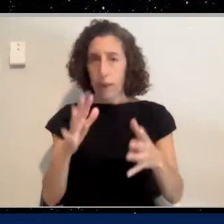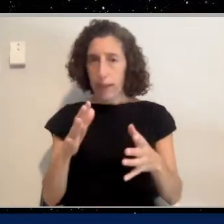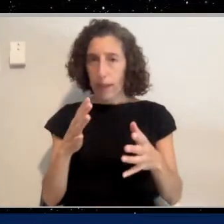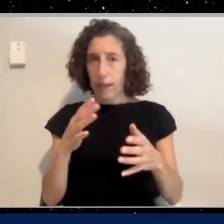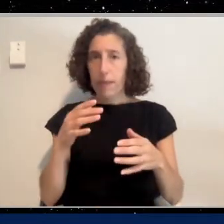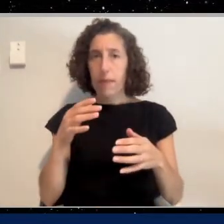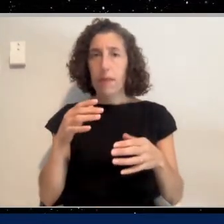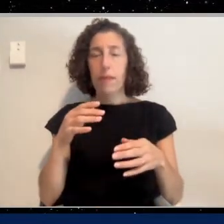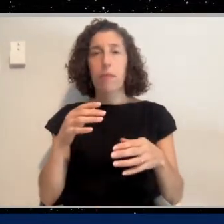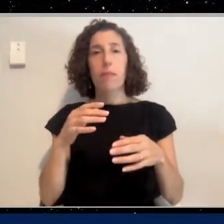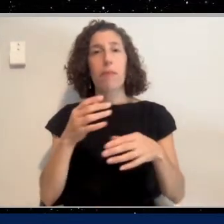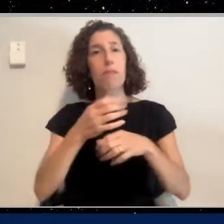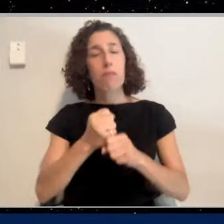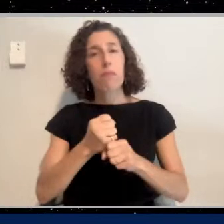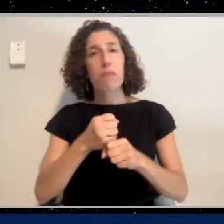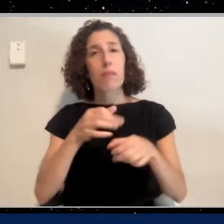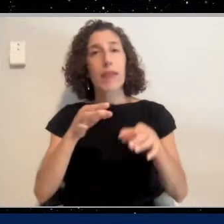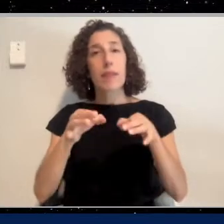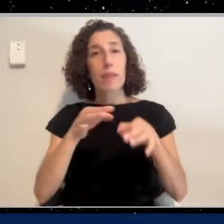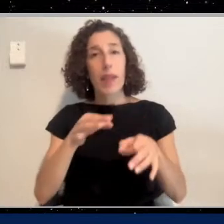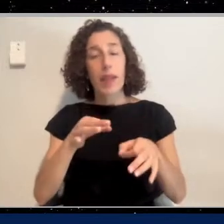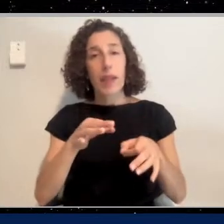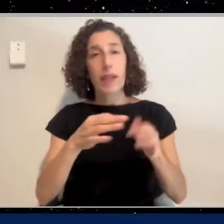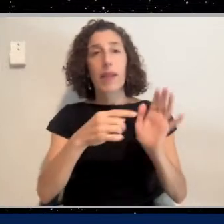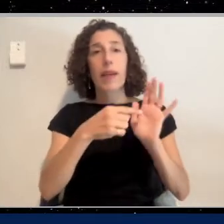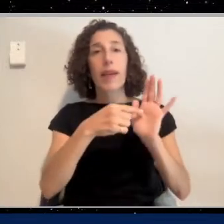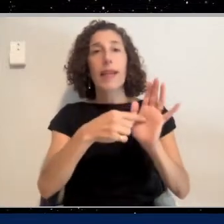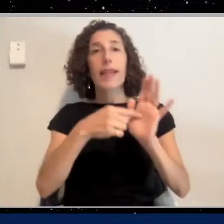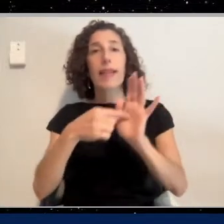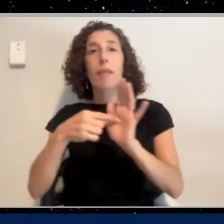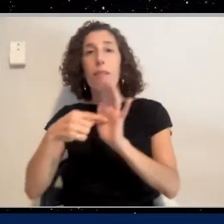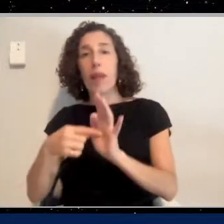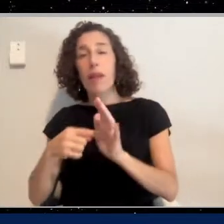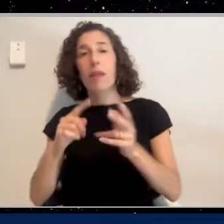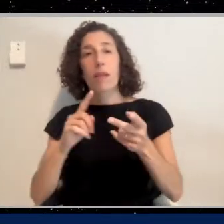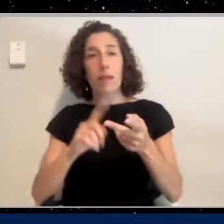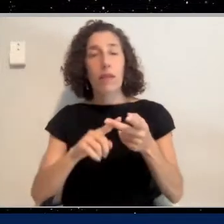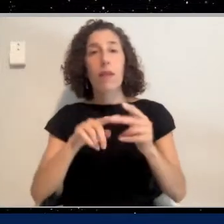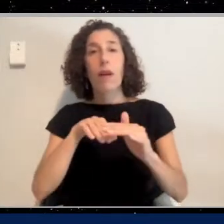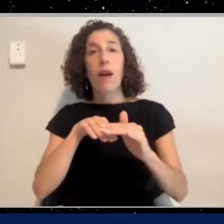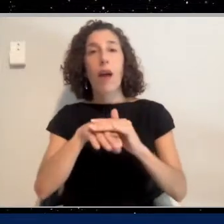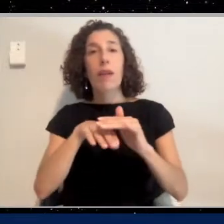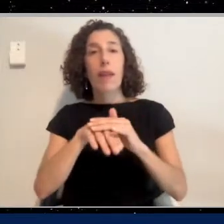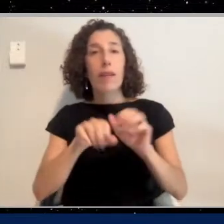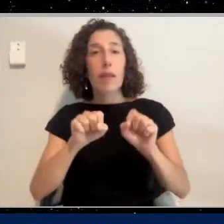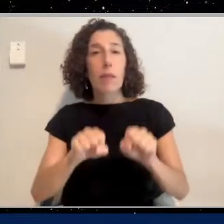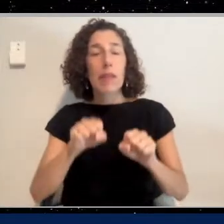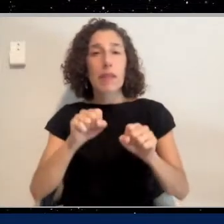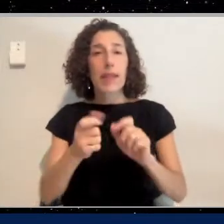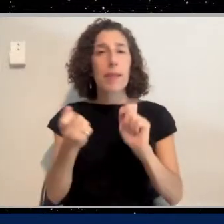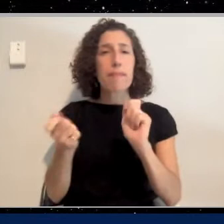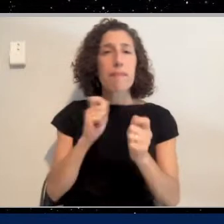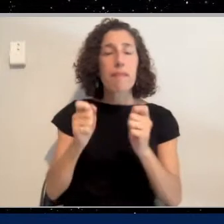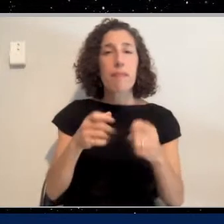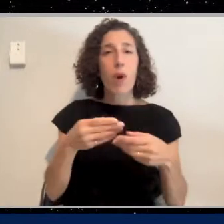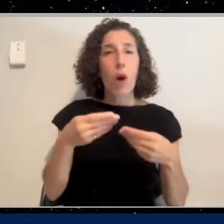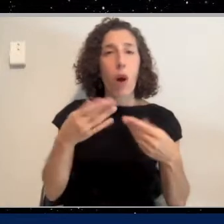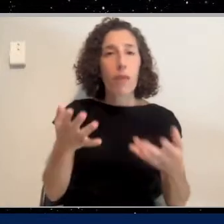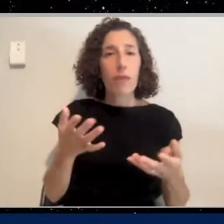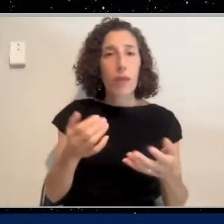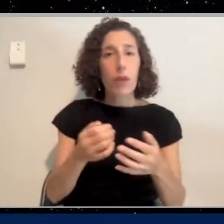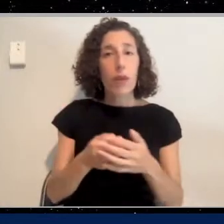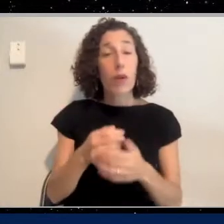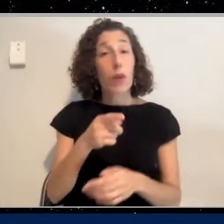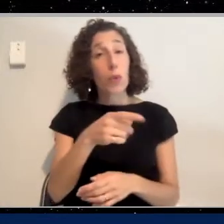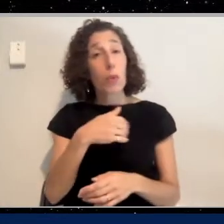that the museum looks at its exhibits to make sure that they're more accessible. What other sort of things are there? Are there like special weekends or days or anything